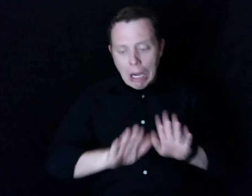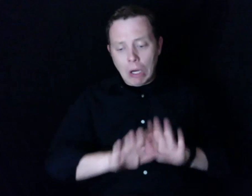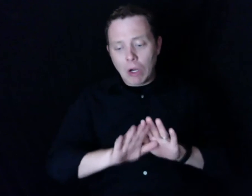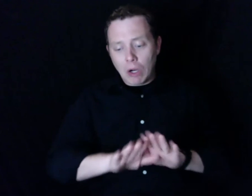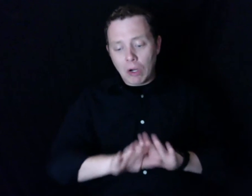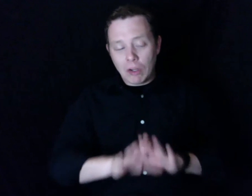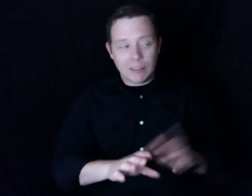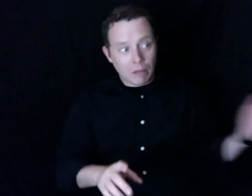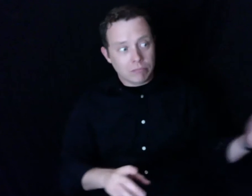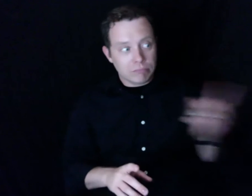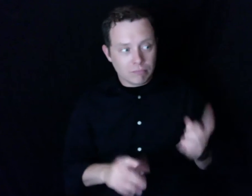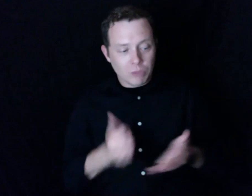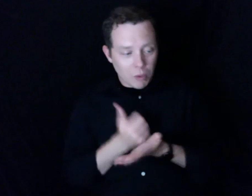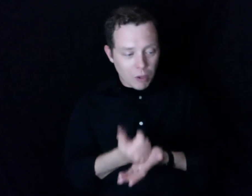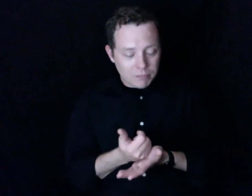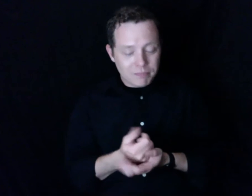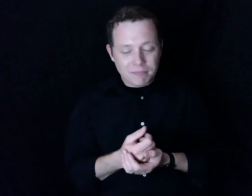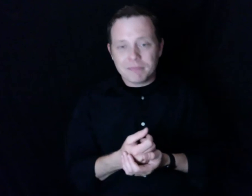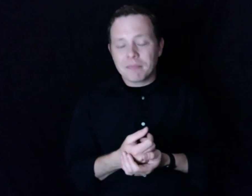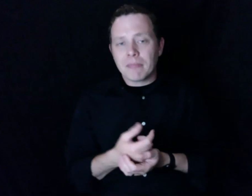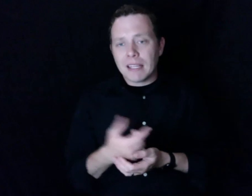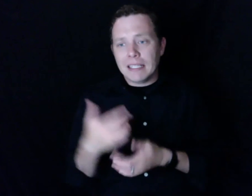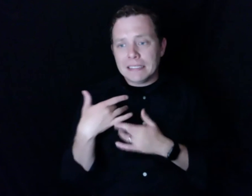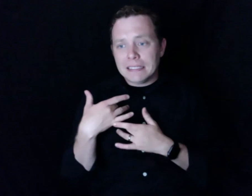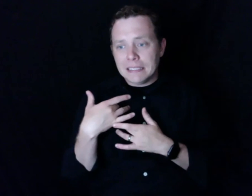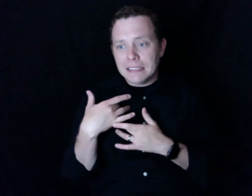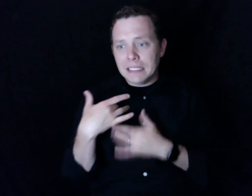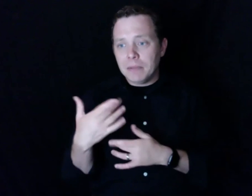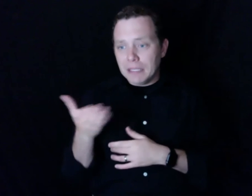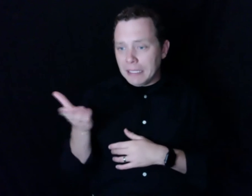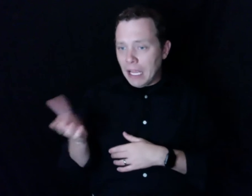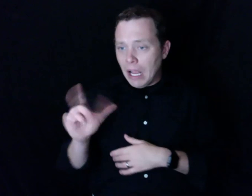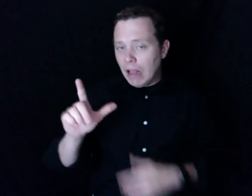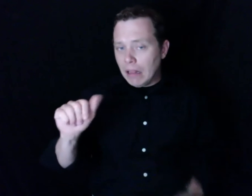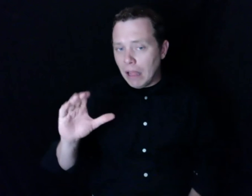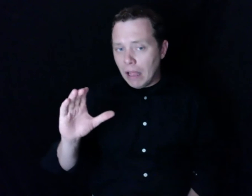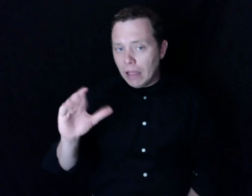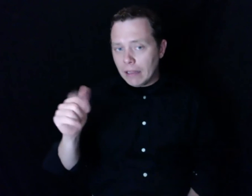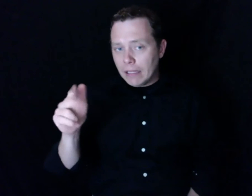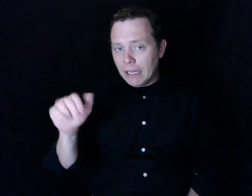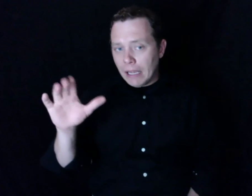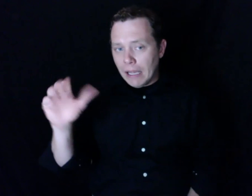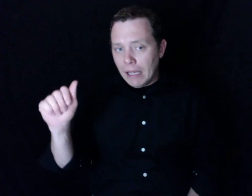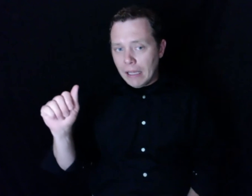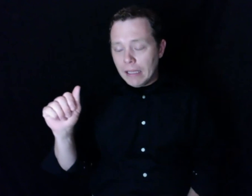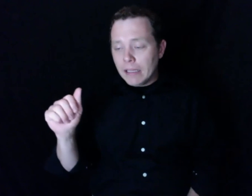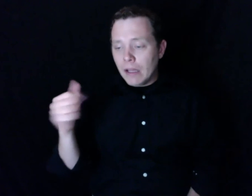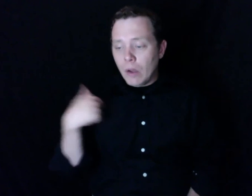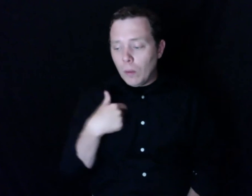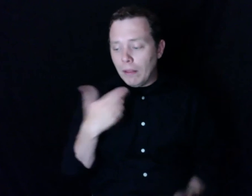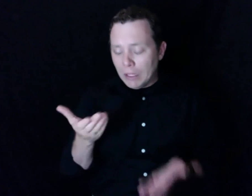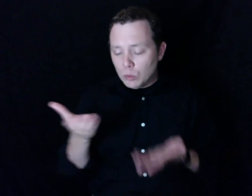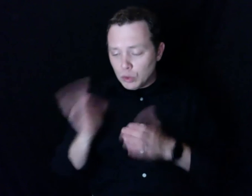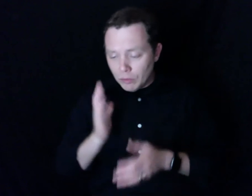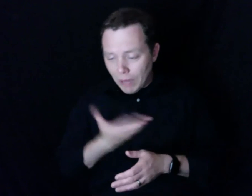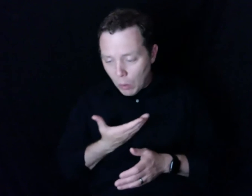at La Clinica serving our patients and then special at-risk populations. So you,